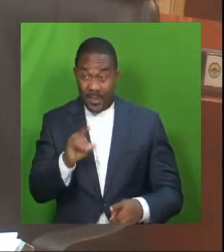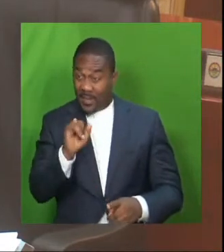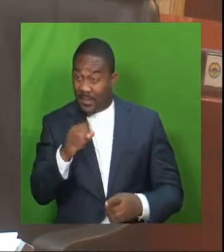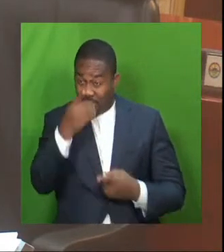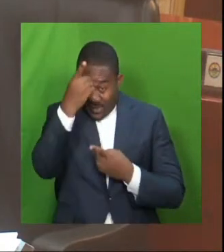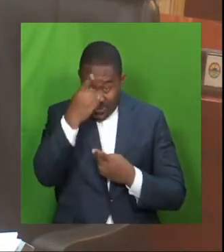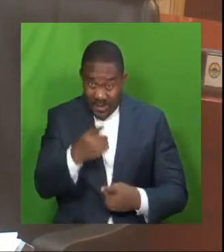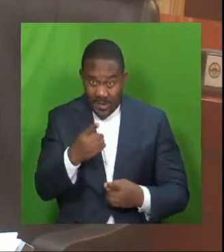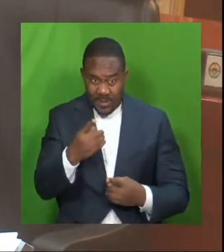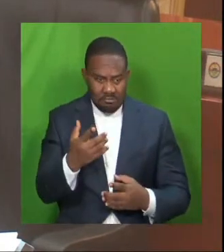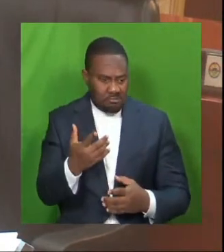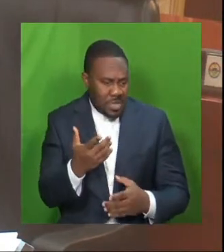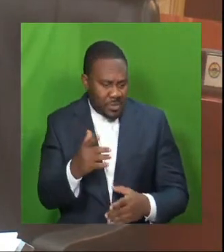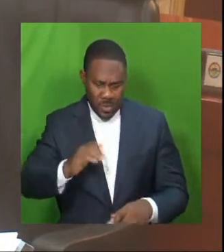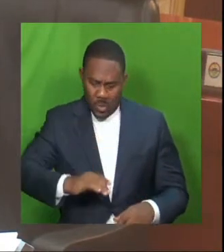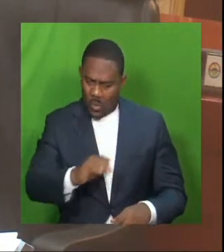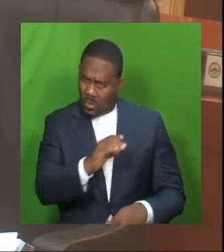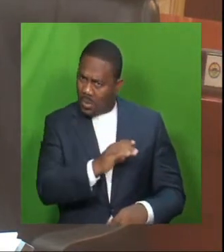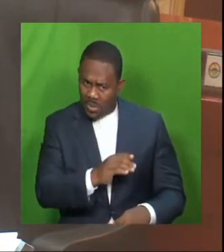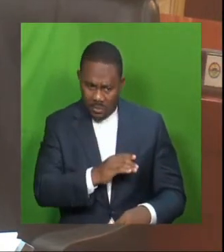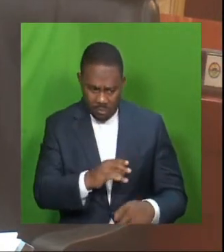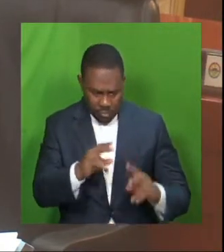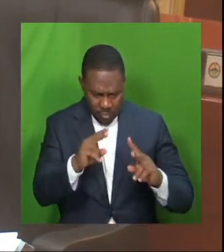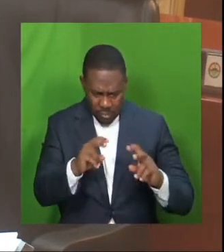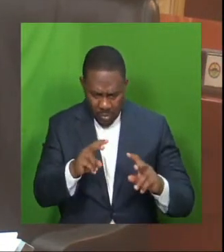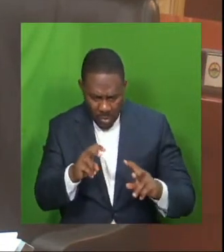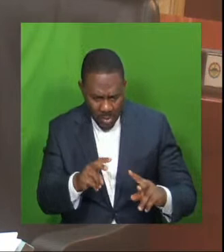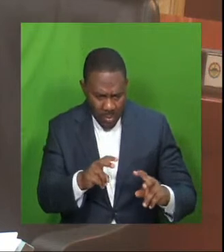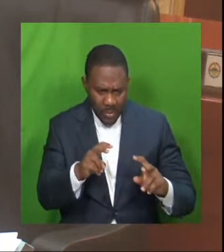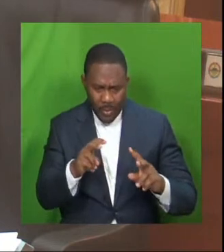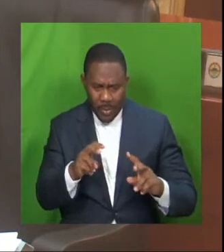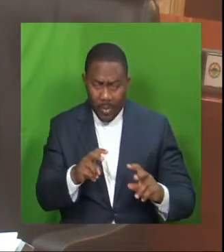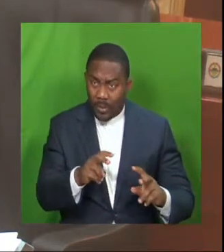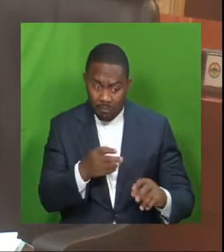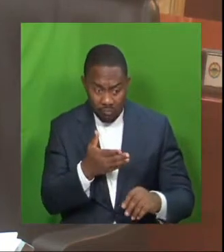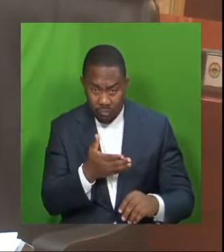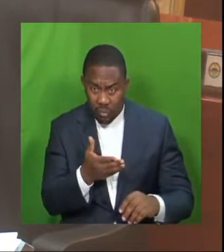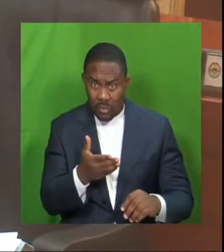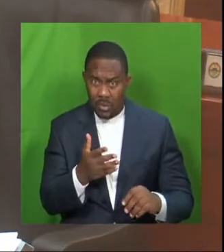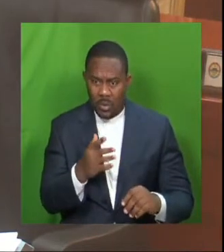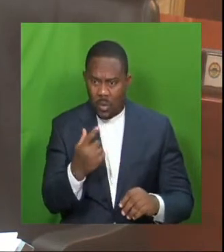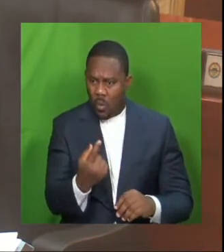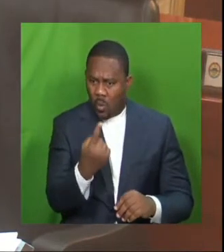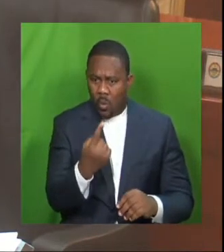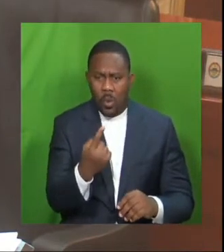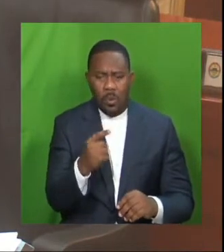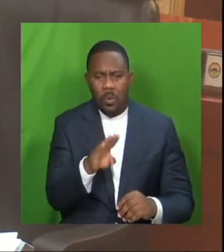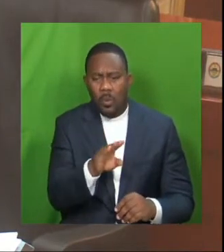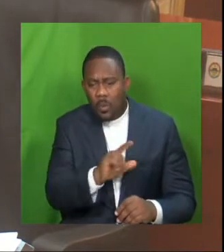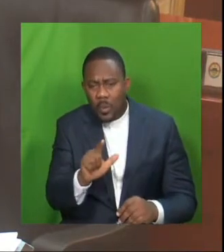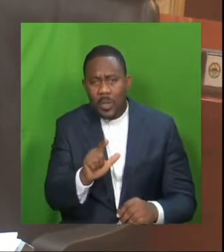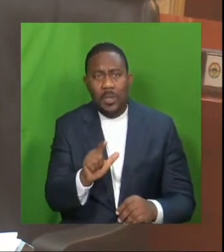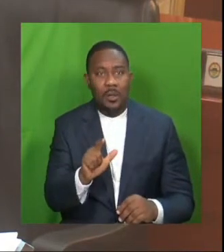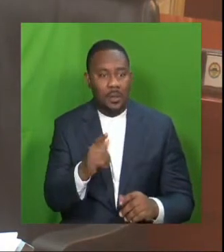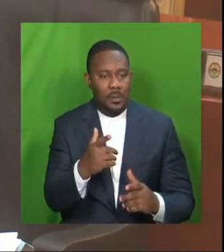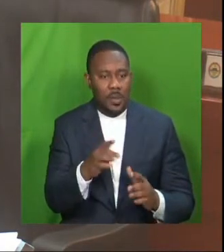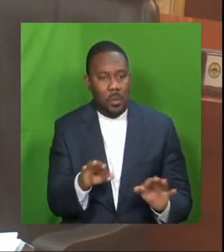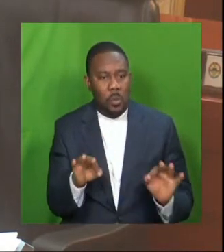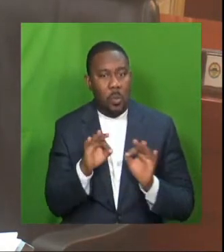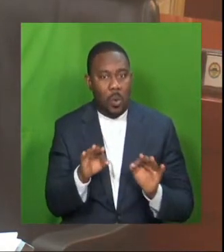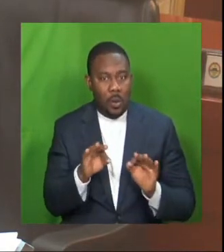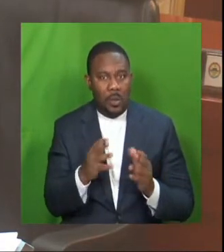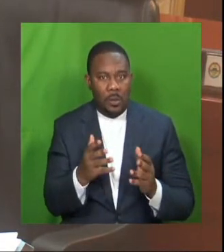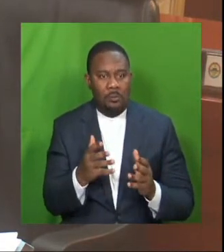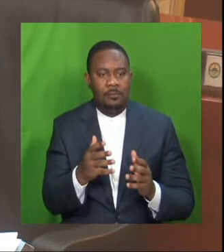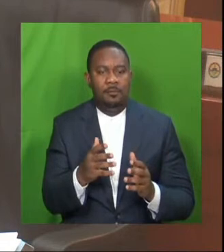determined by a committee of Parliament appointed for the purpose that a particular bill is of an urgent nature, the provisions